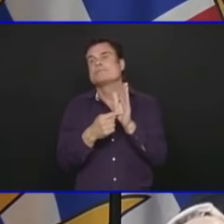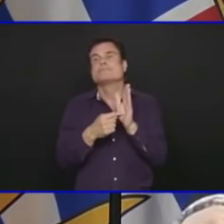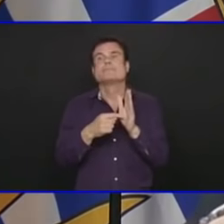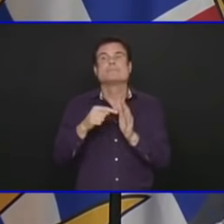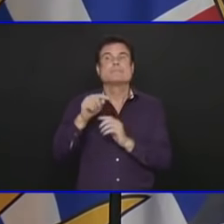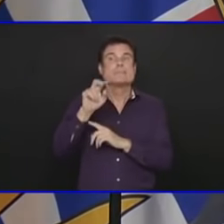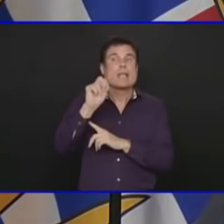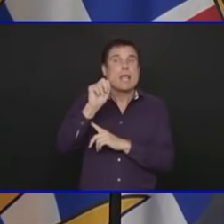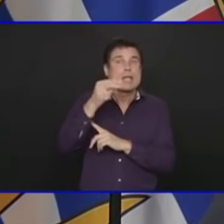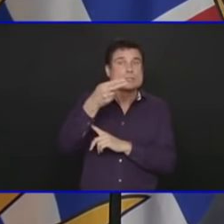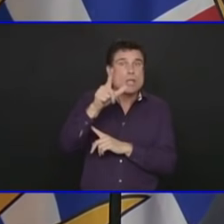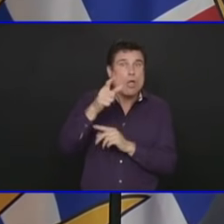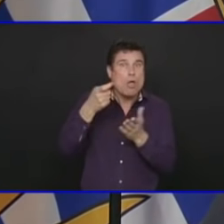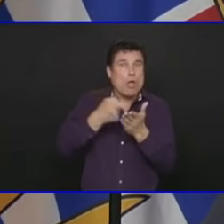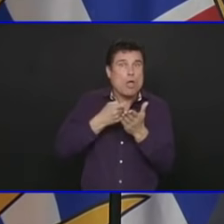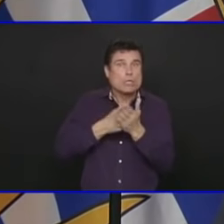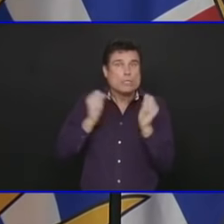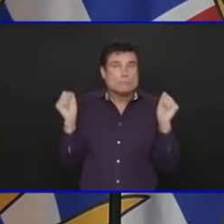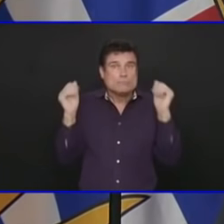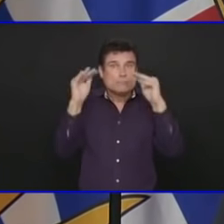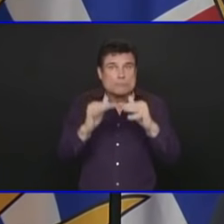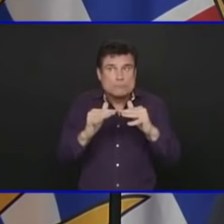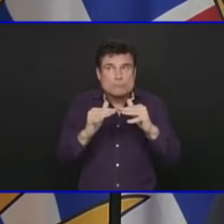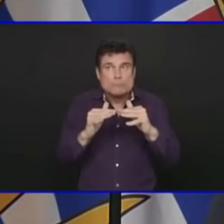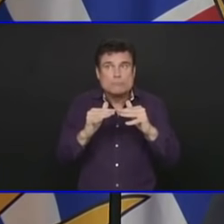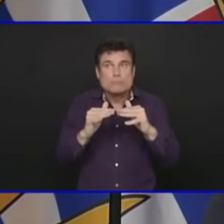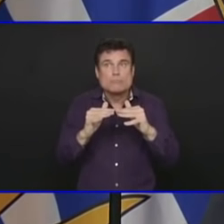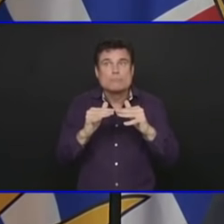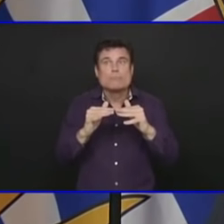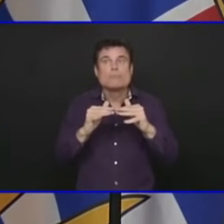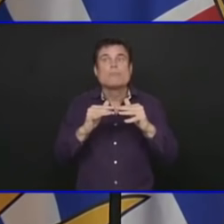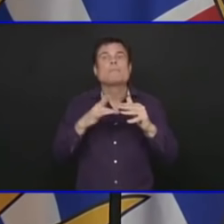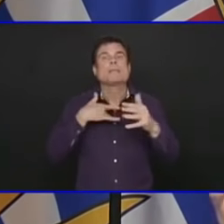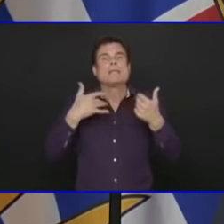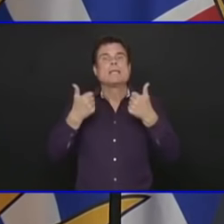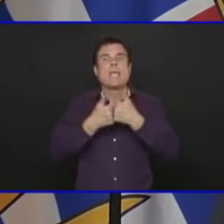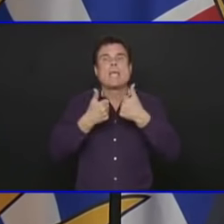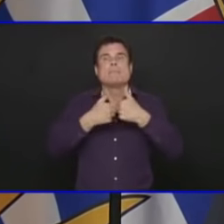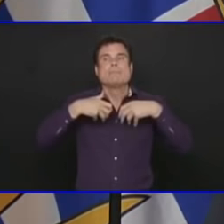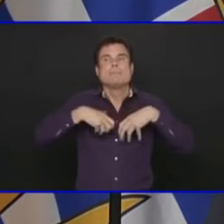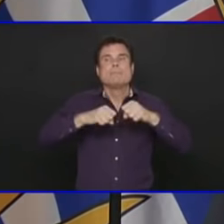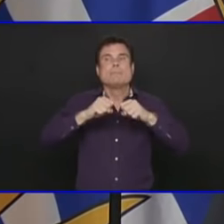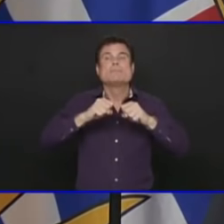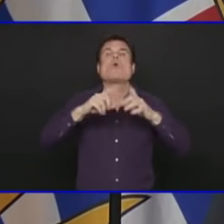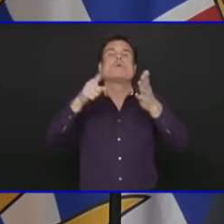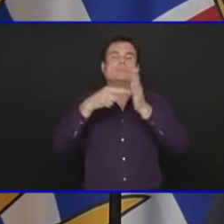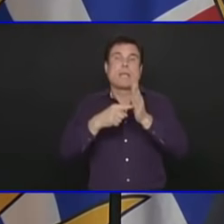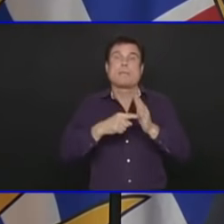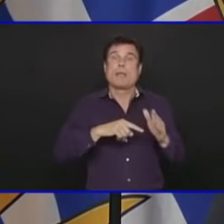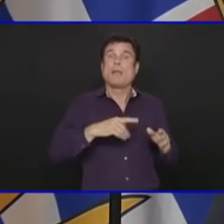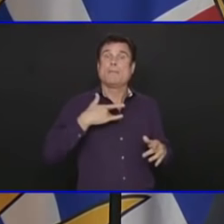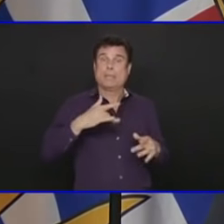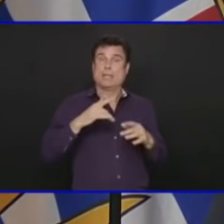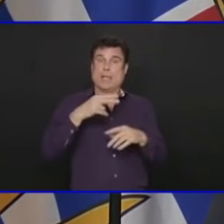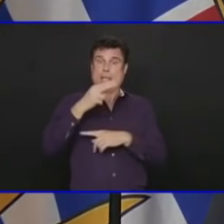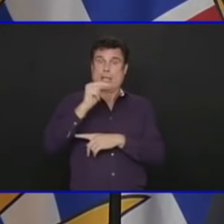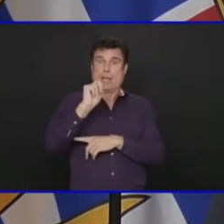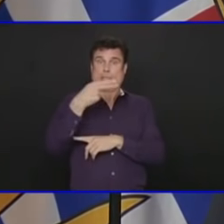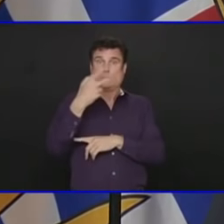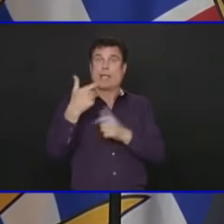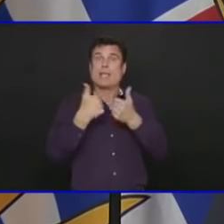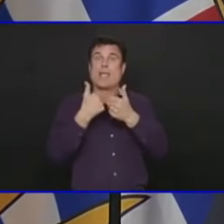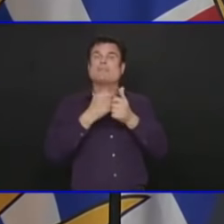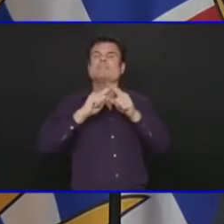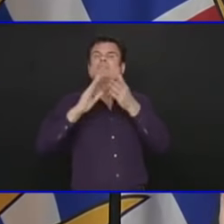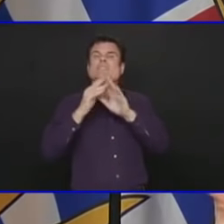that I've been part of for quite a long time is a WHO group that looks at mass gatherings, and we've been looking at how you